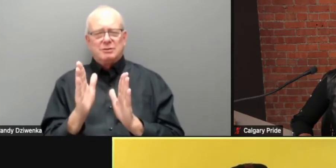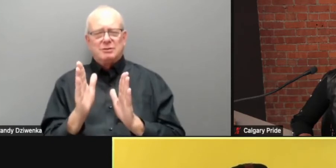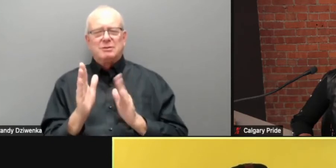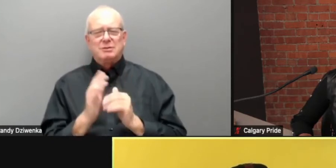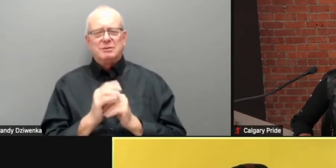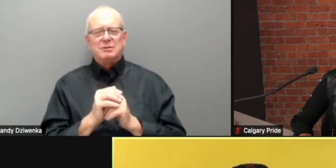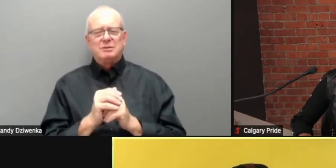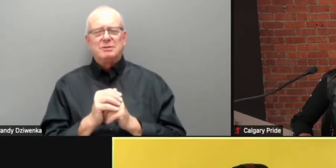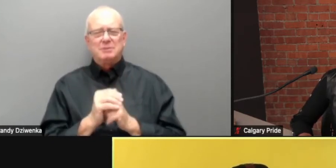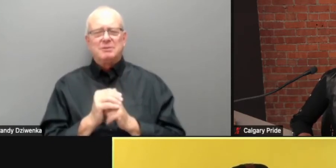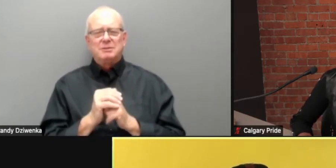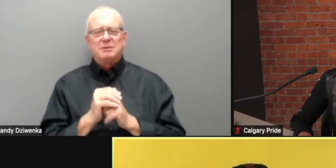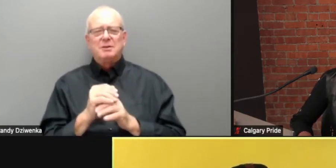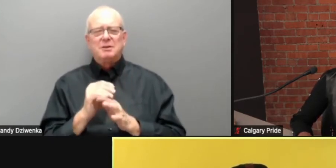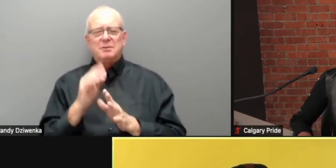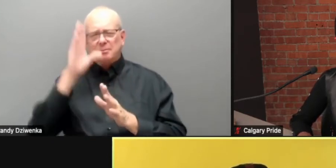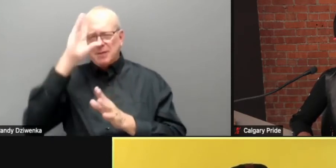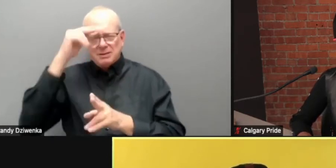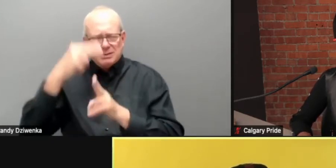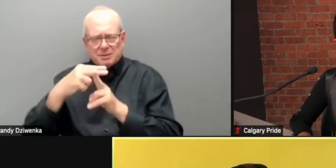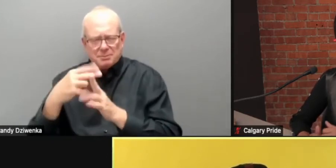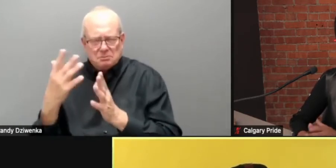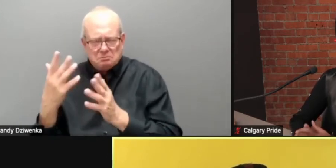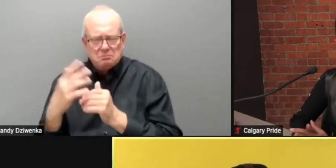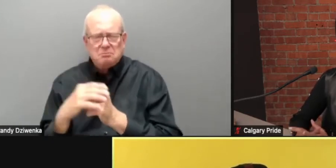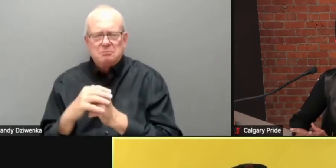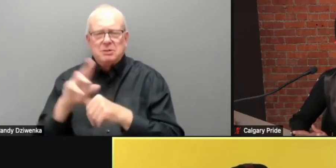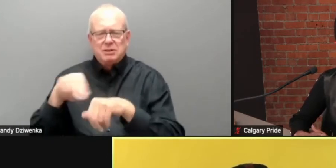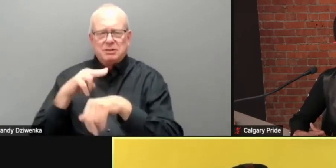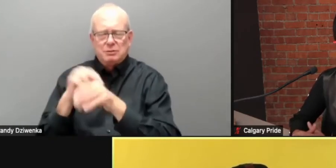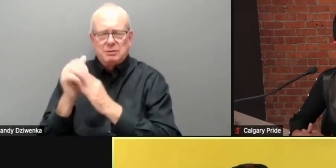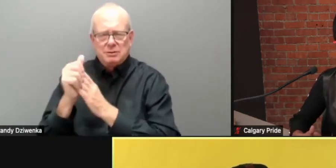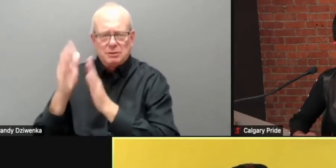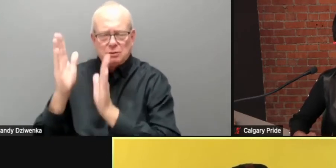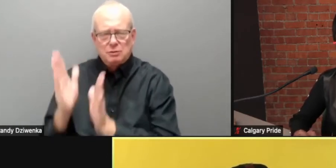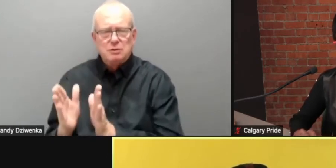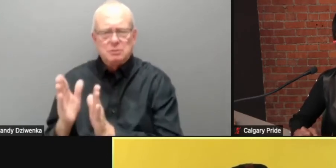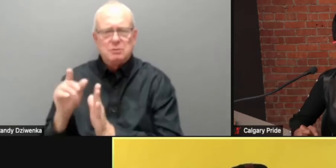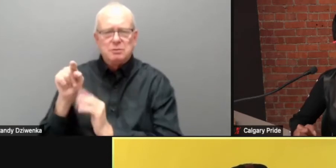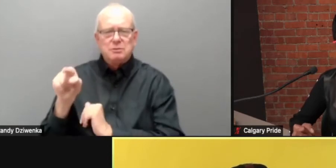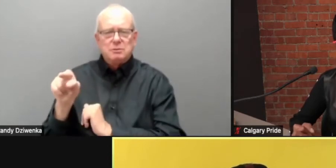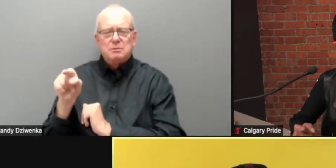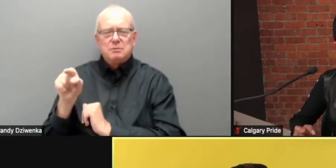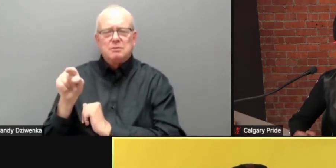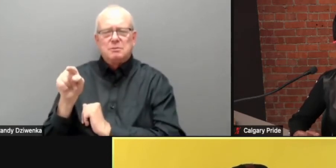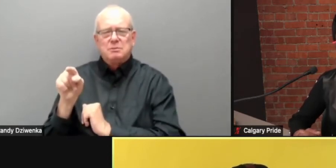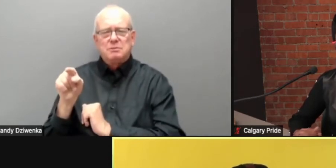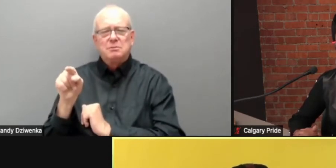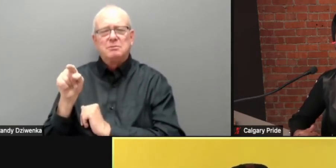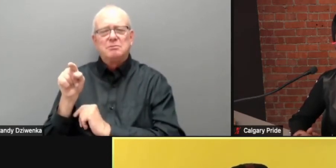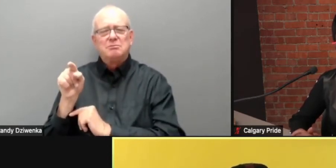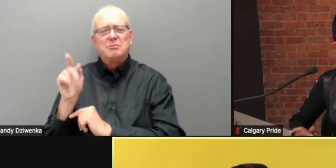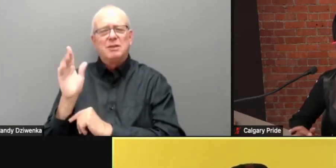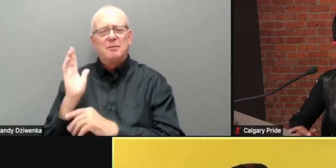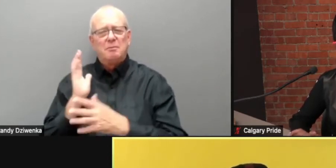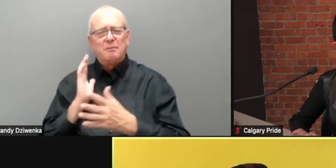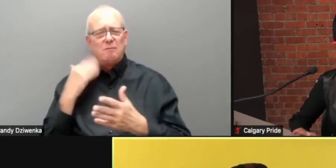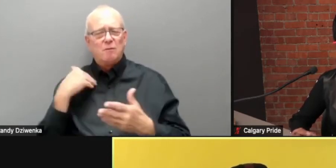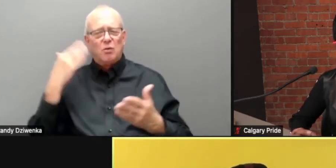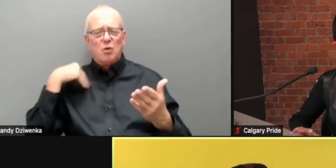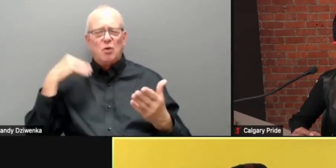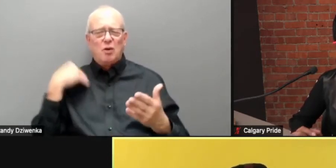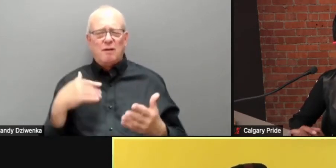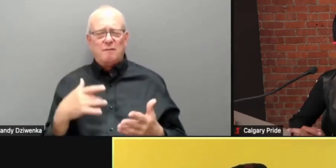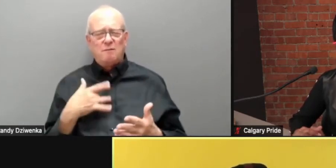I always, whenever I used to get disappointed in life, I would get inspiration from him, because I